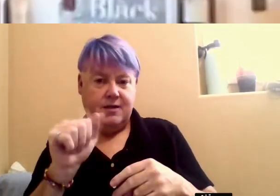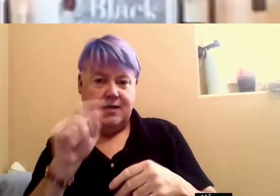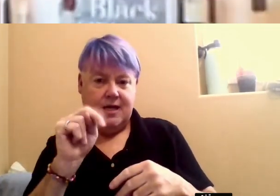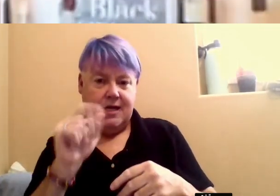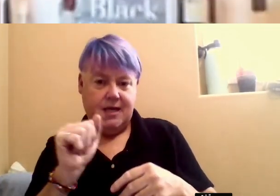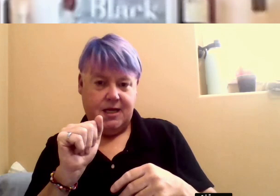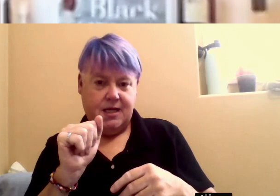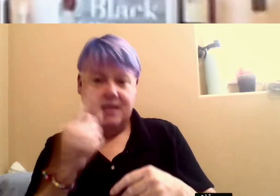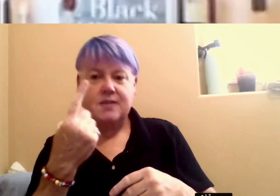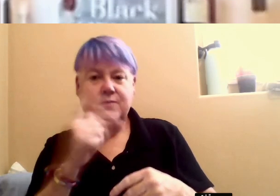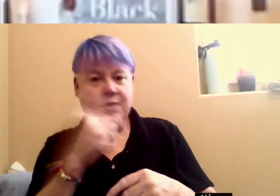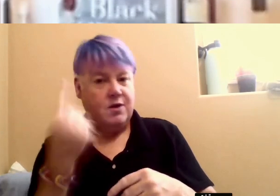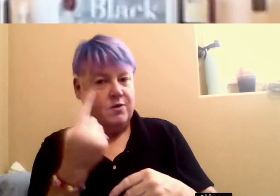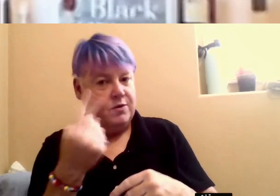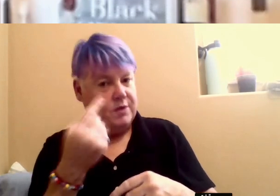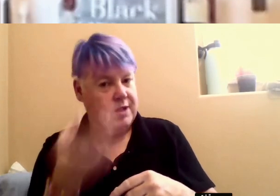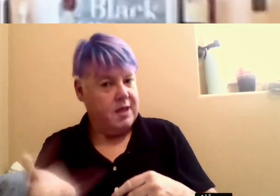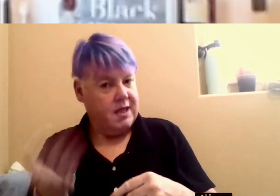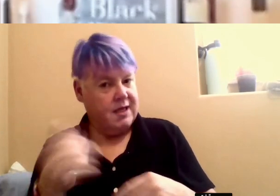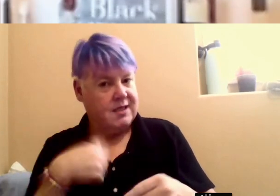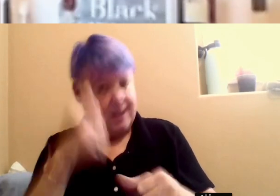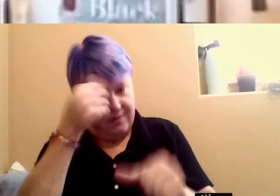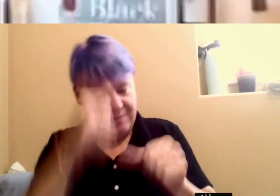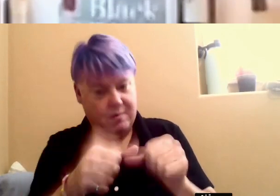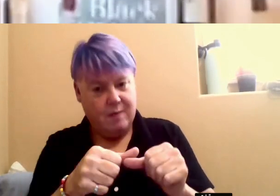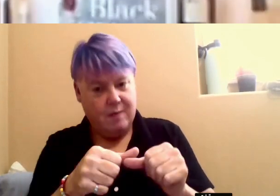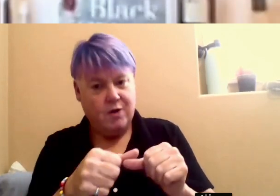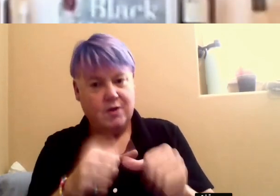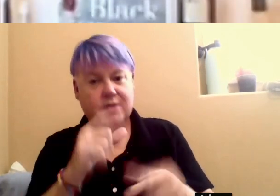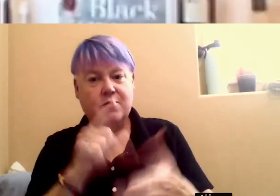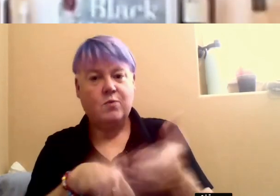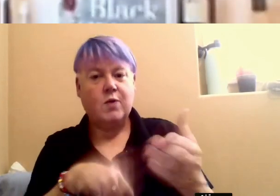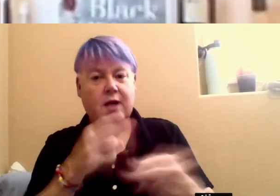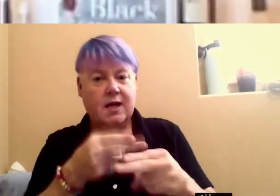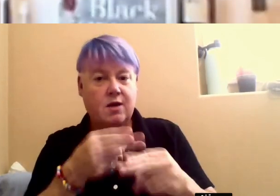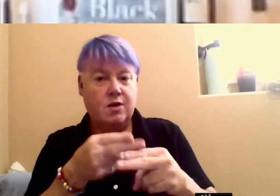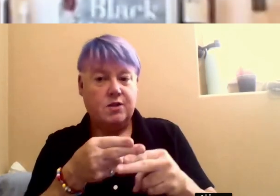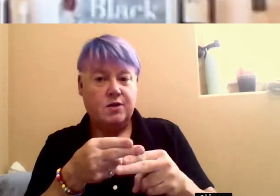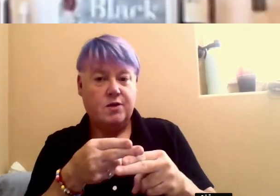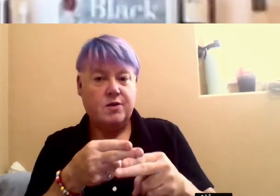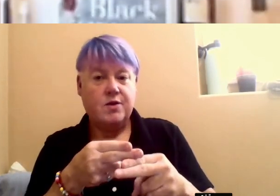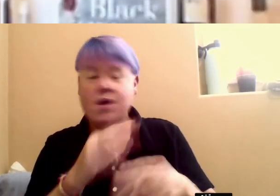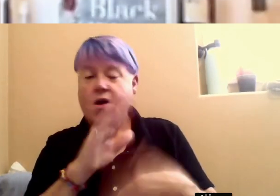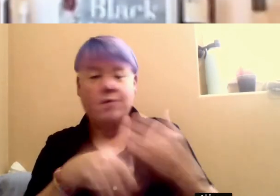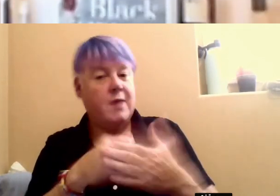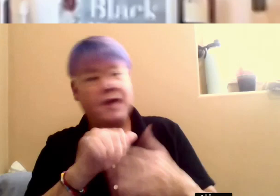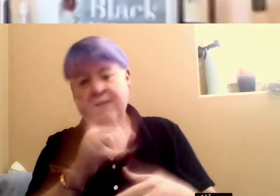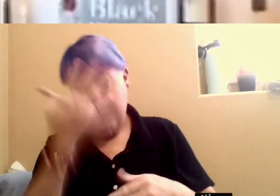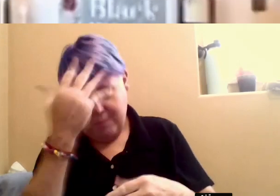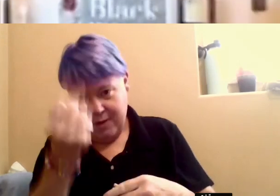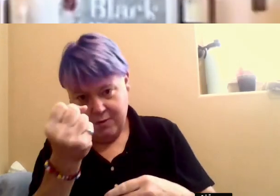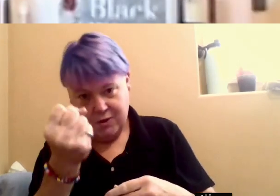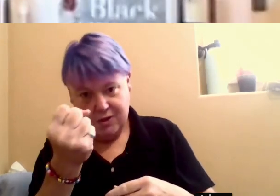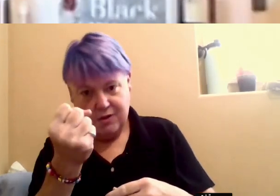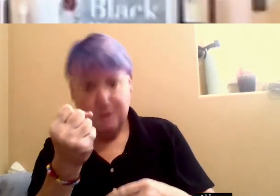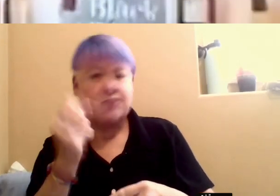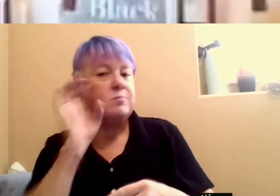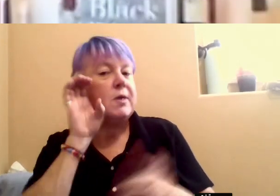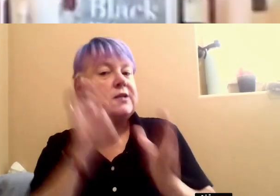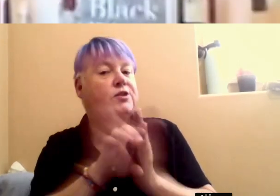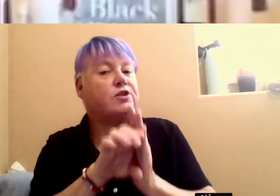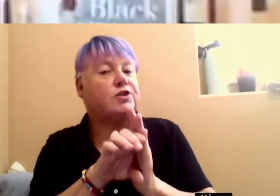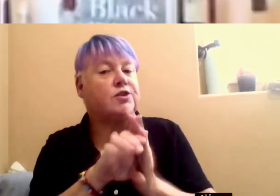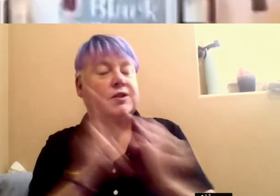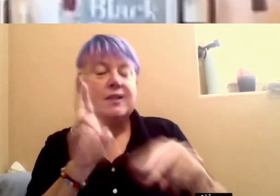of the only things I can remember about my grandmother, what I called her. The rest of my memories of her are just images. She's sitting